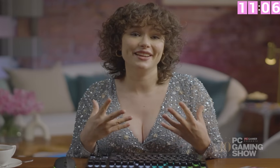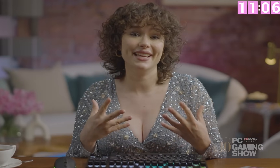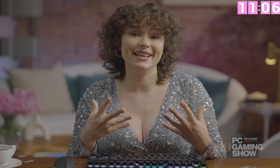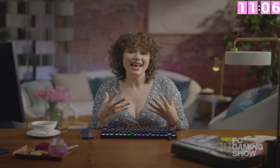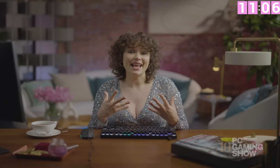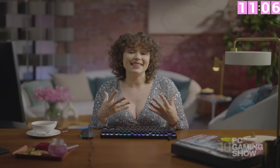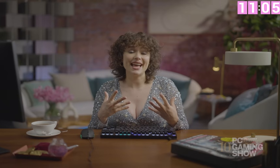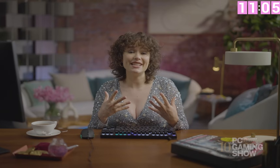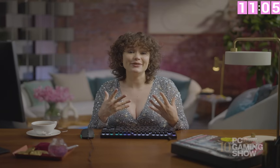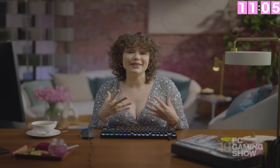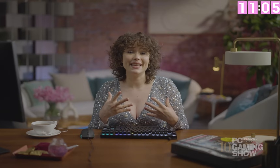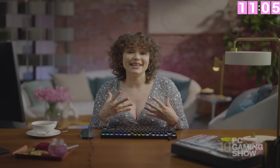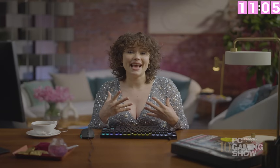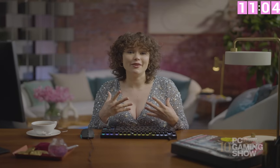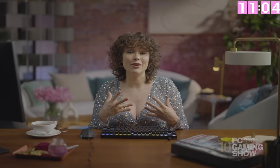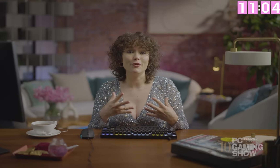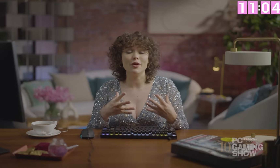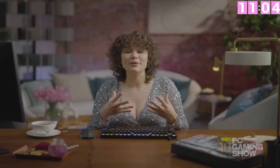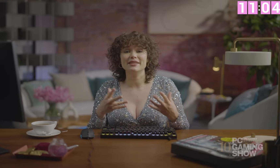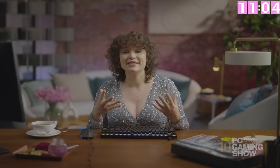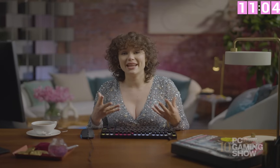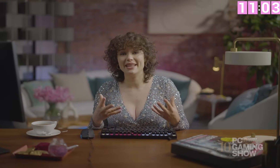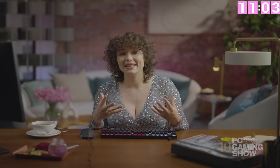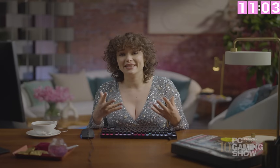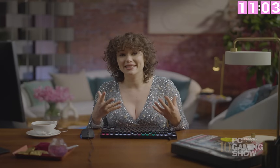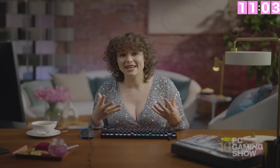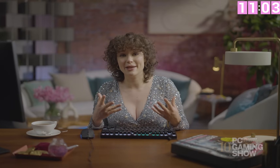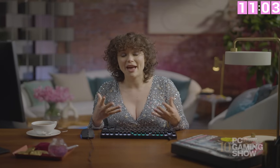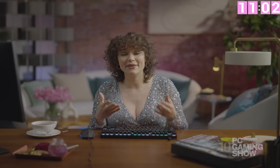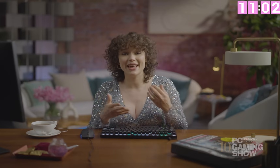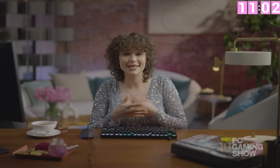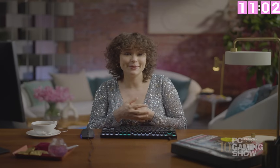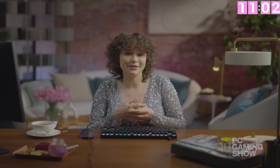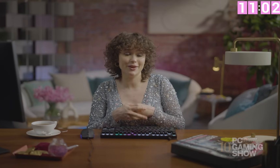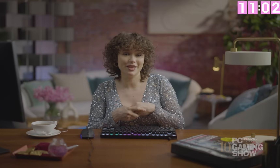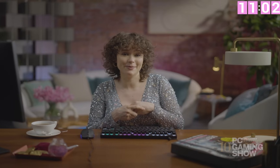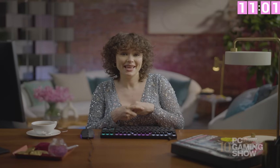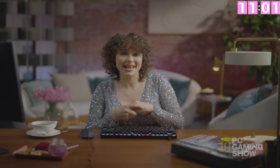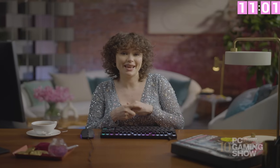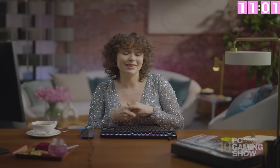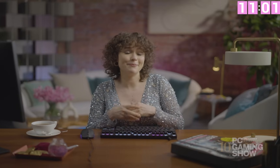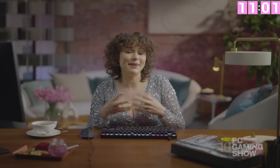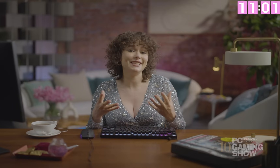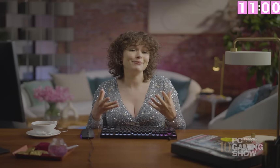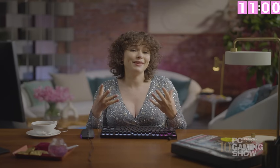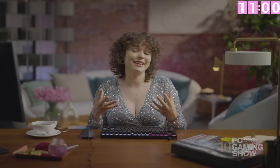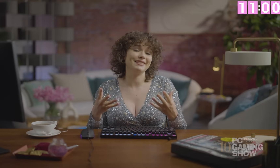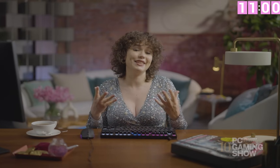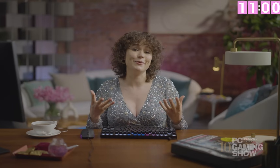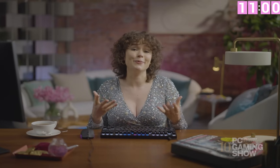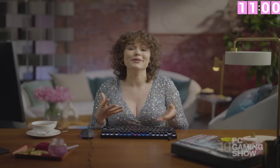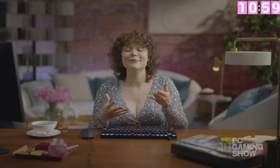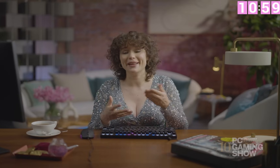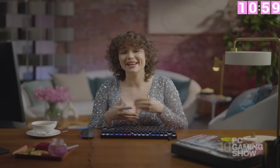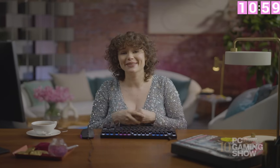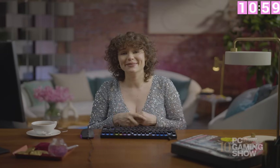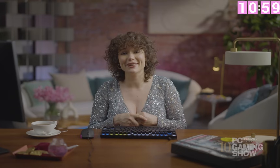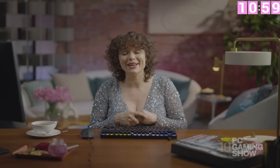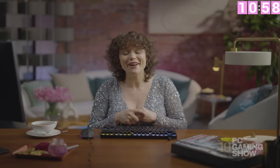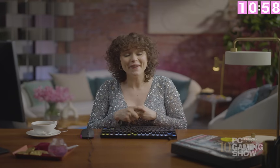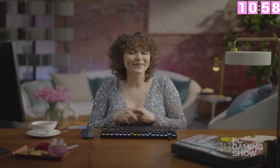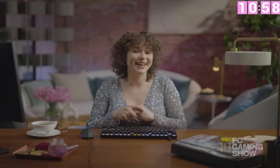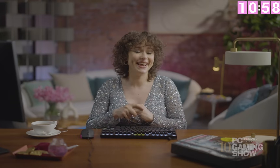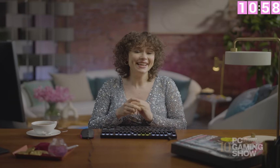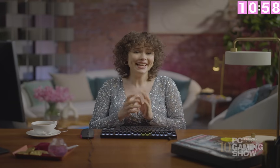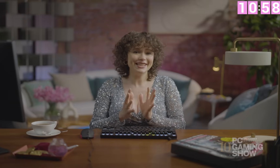tournament circuits. And that is really how you grow and sustain a scene, having experts run them and having the best players in the world want to play in them. So